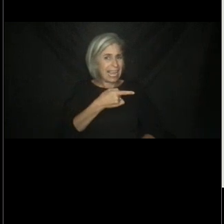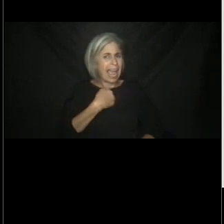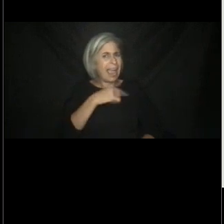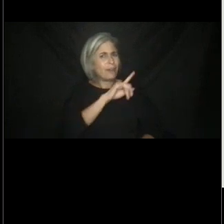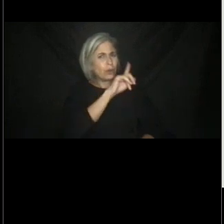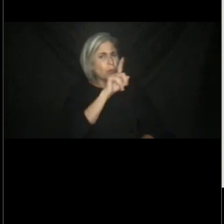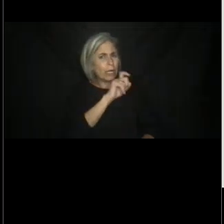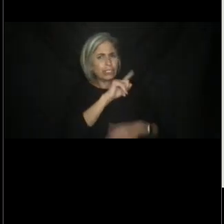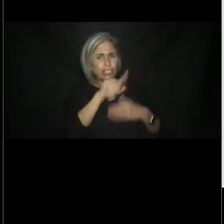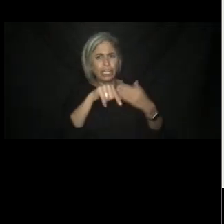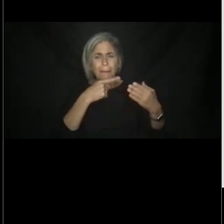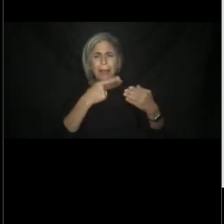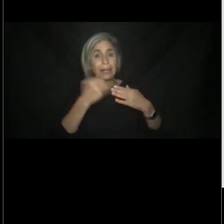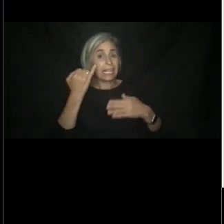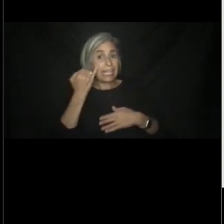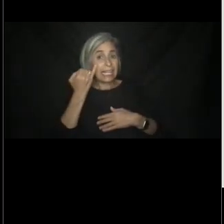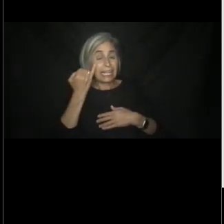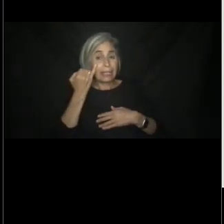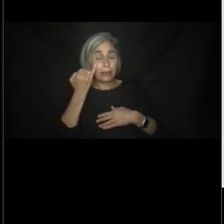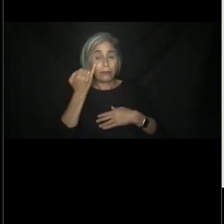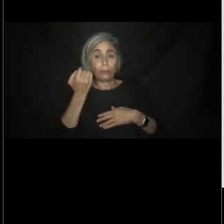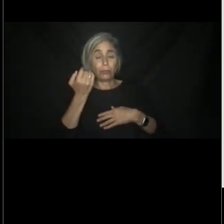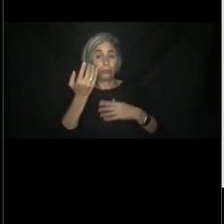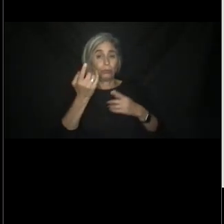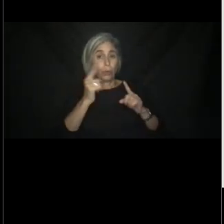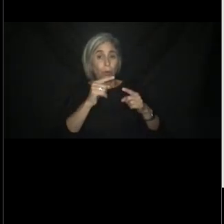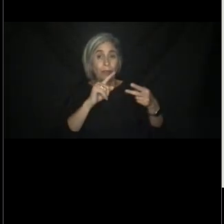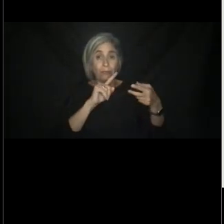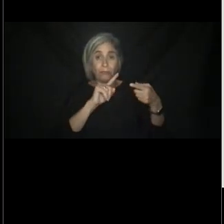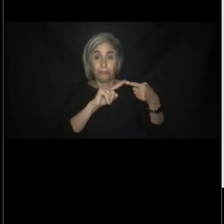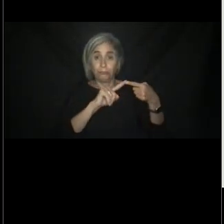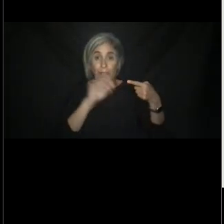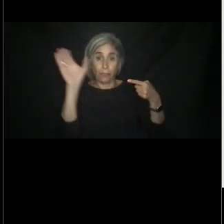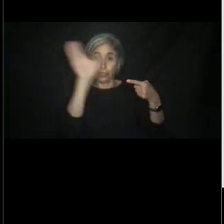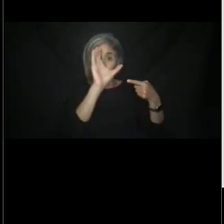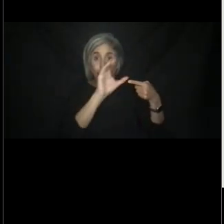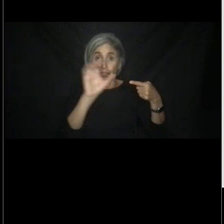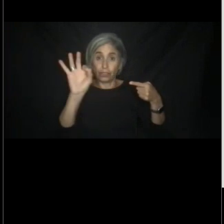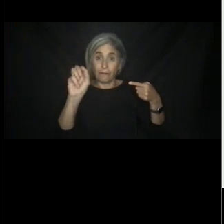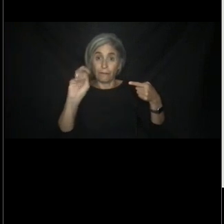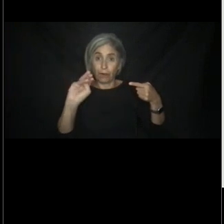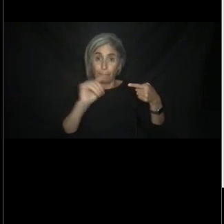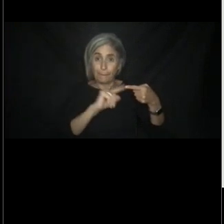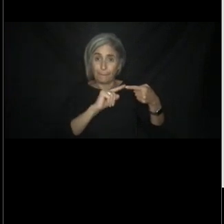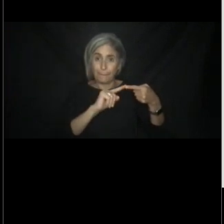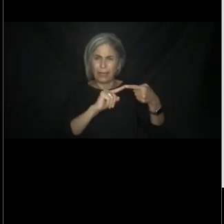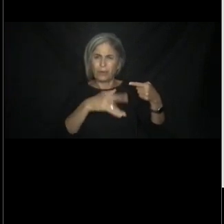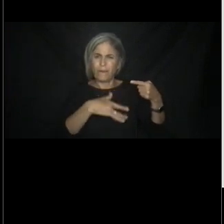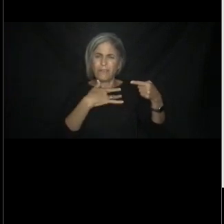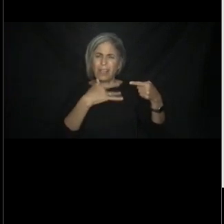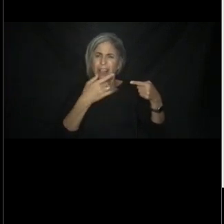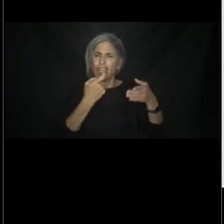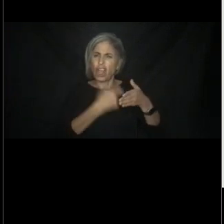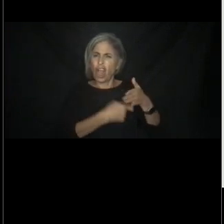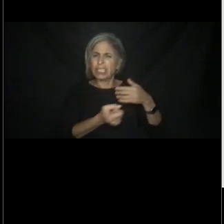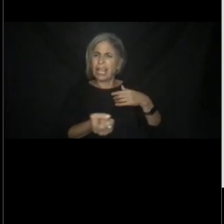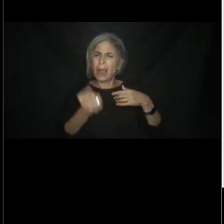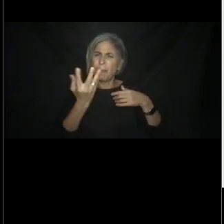about if we went with the search firm, do you have any feel for how much that would cost